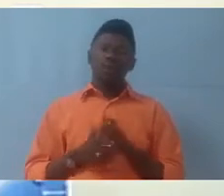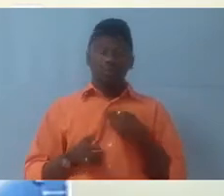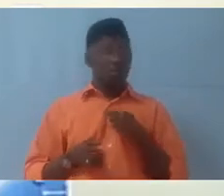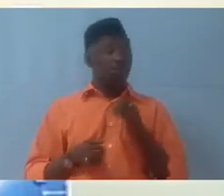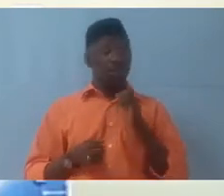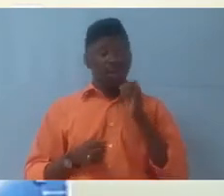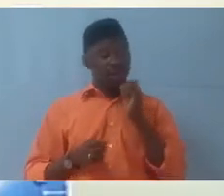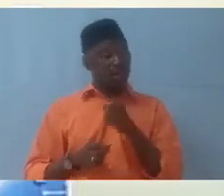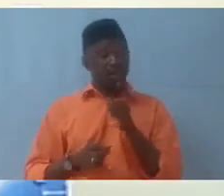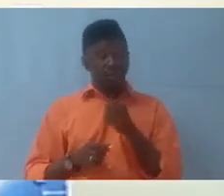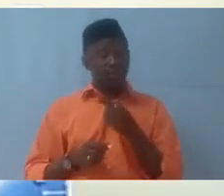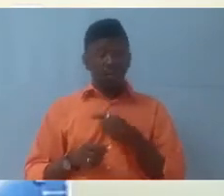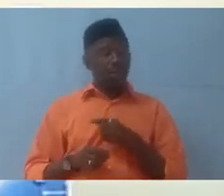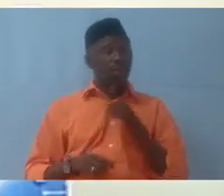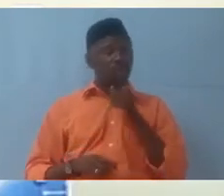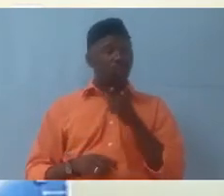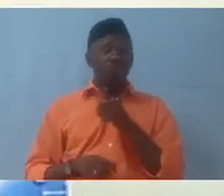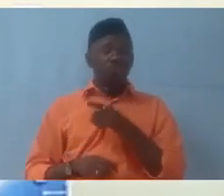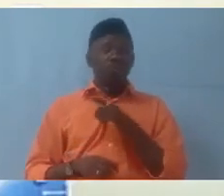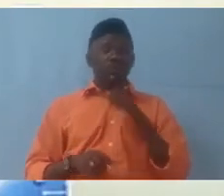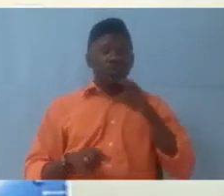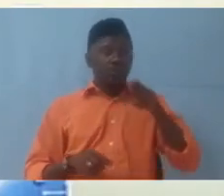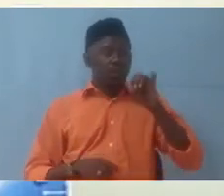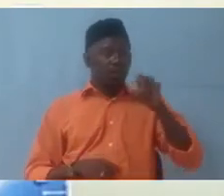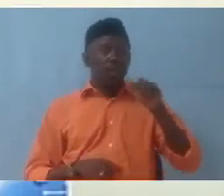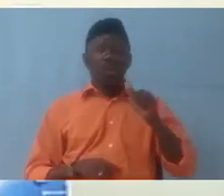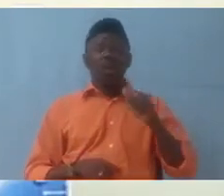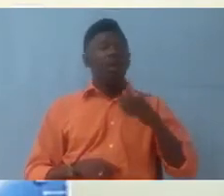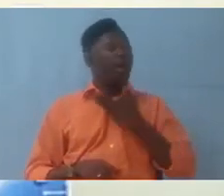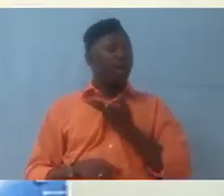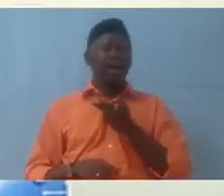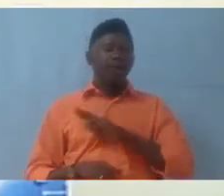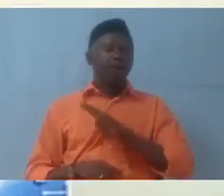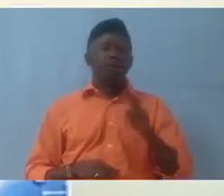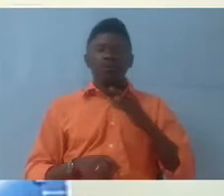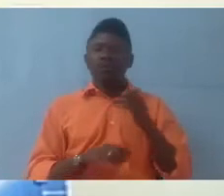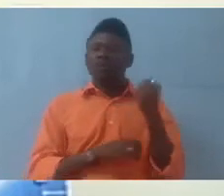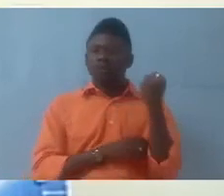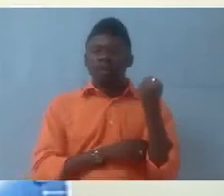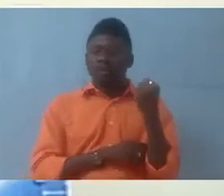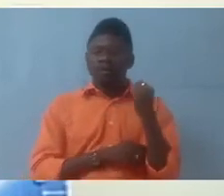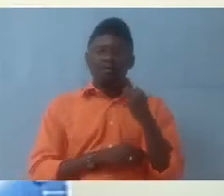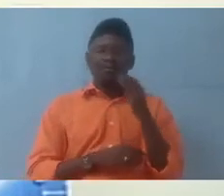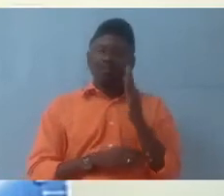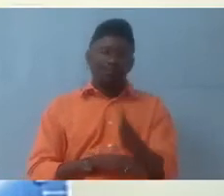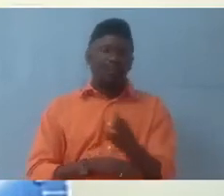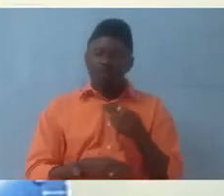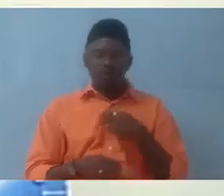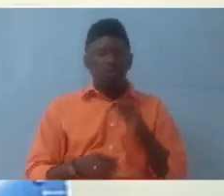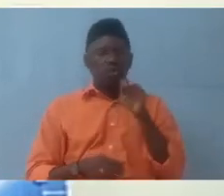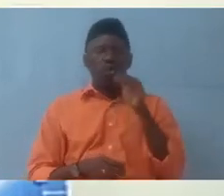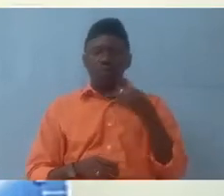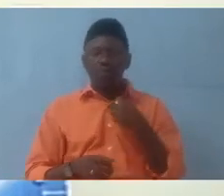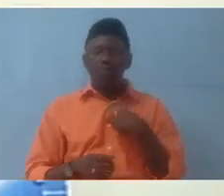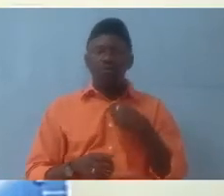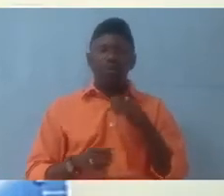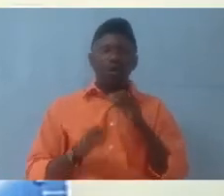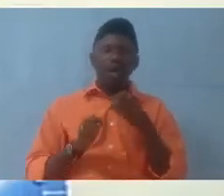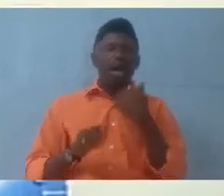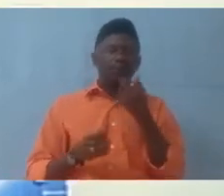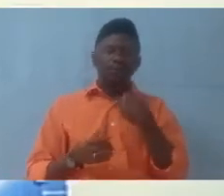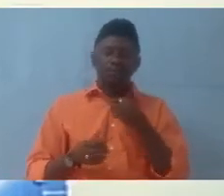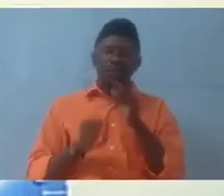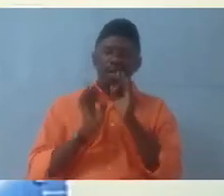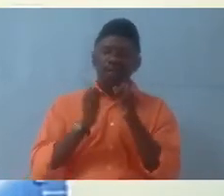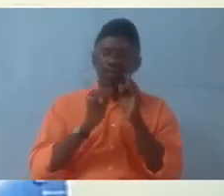does not really have powers to even call me and ask me to explain certain decisions that I took in court. Way nak may